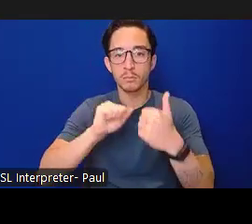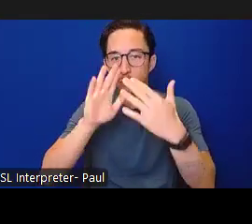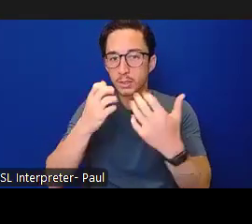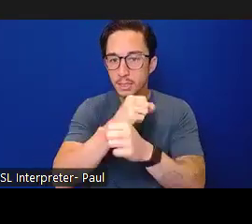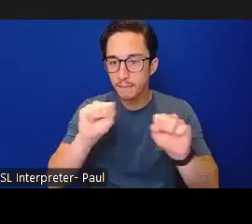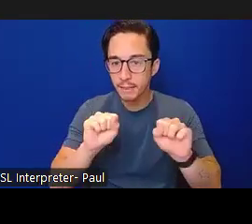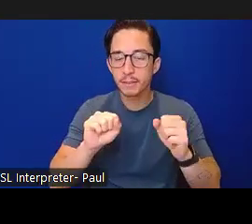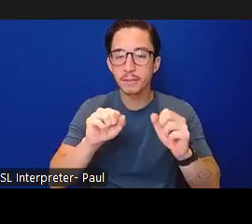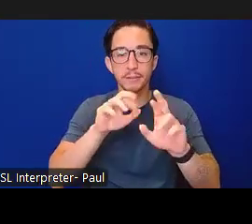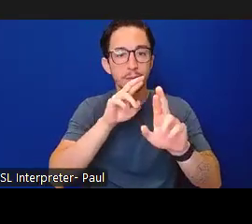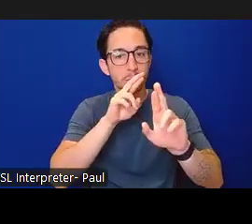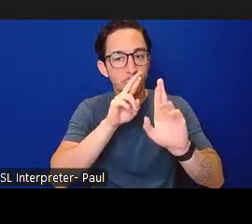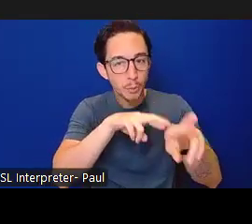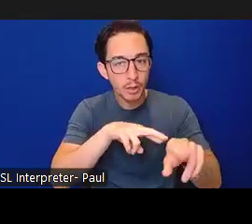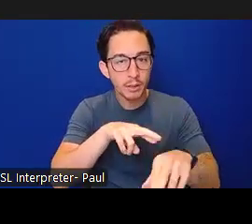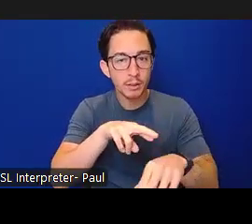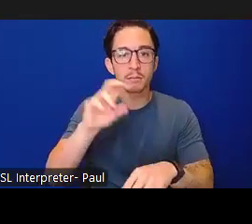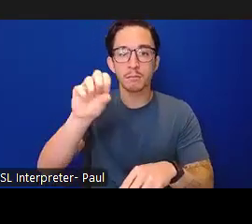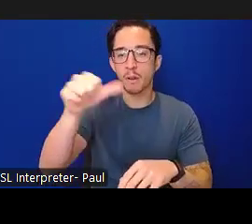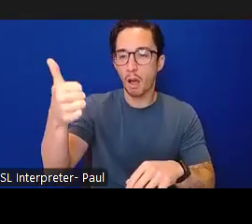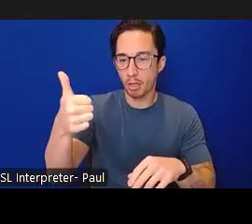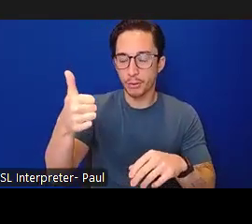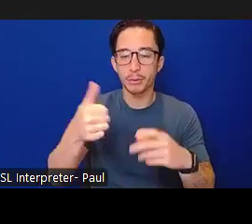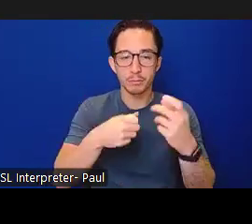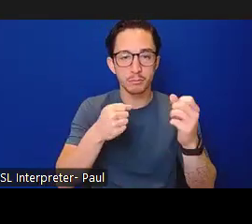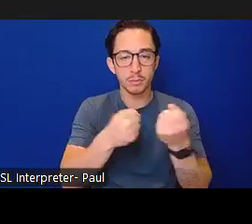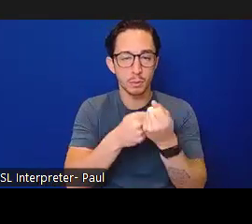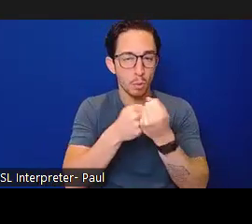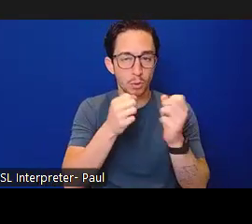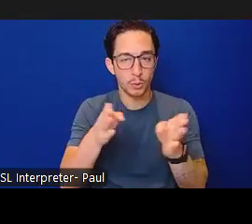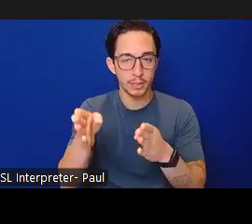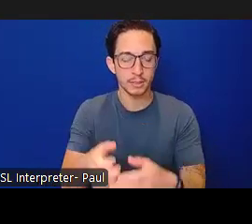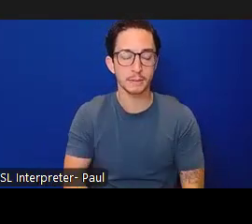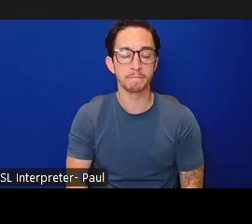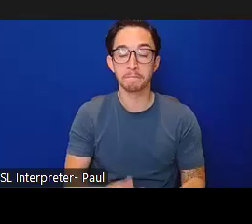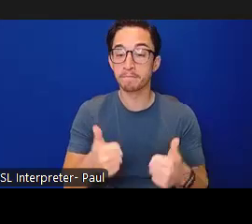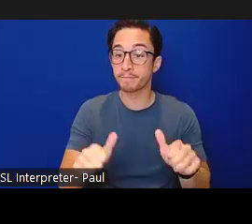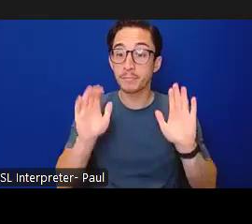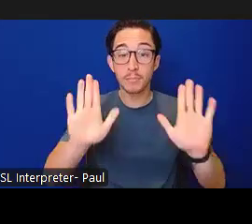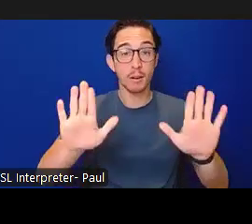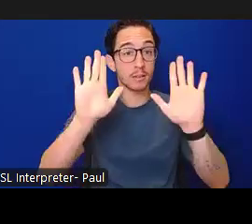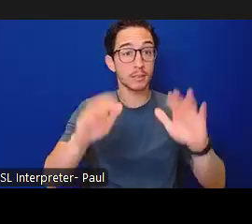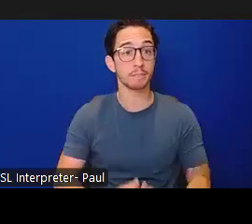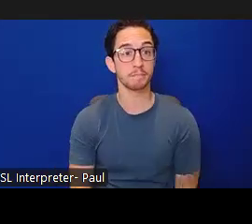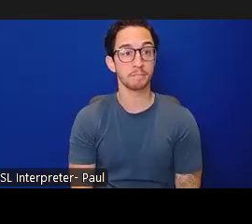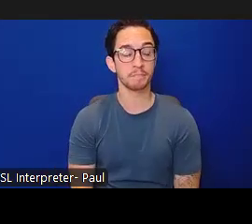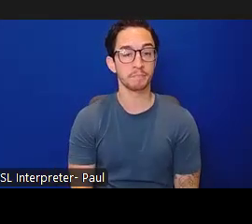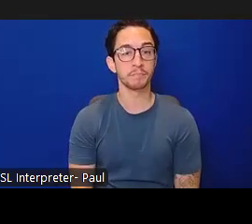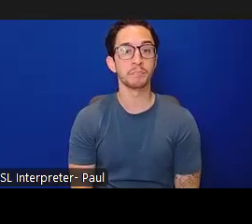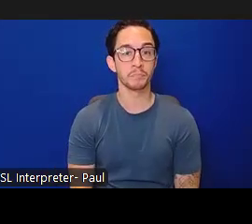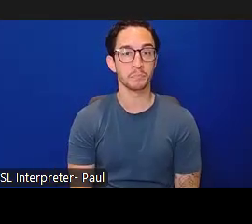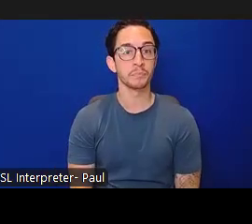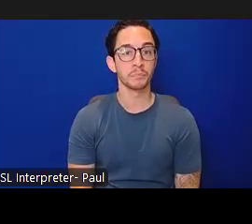safety, reporting, and other means of support. Awesome. Awesome. All right,